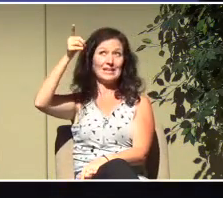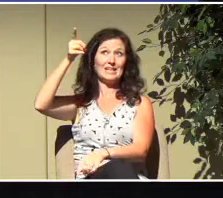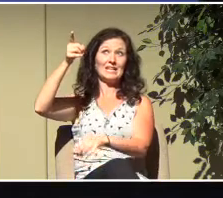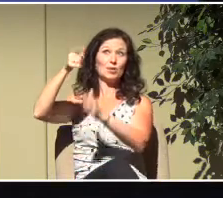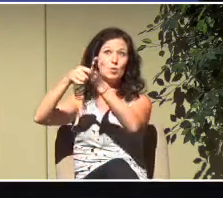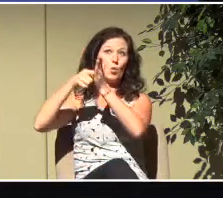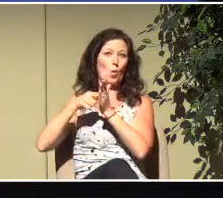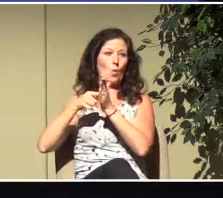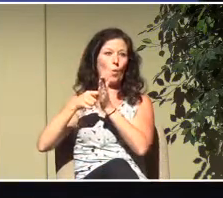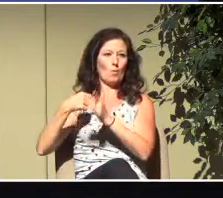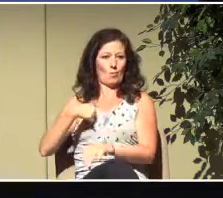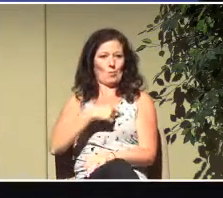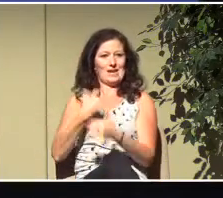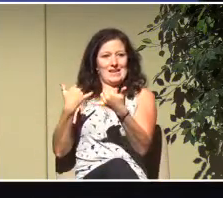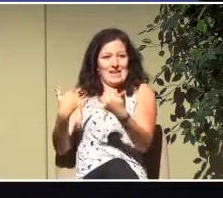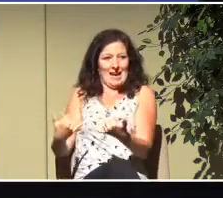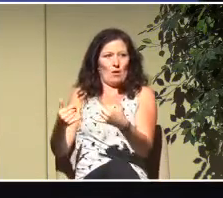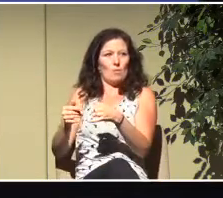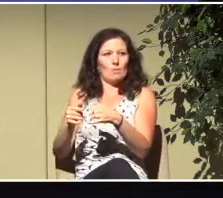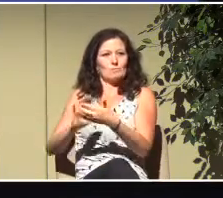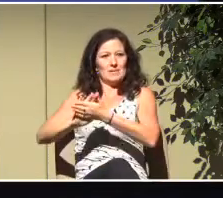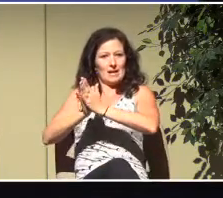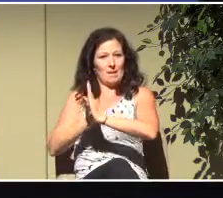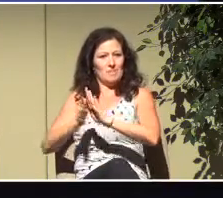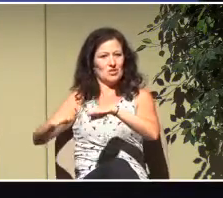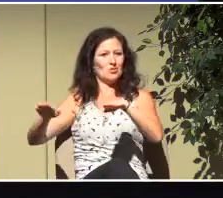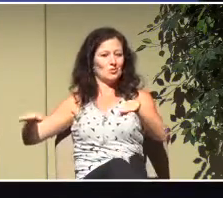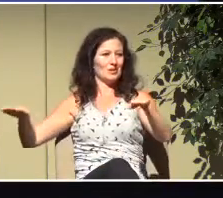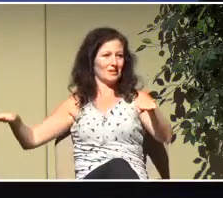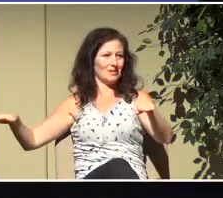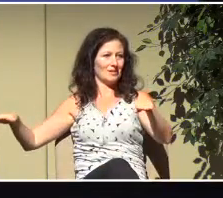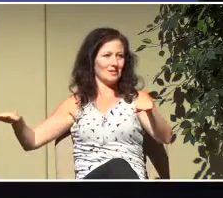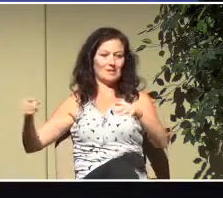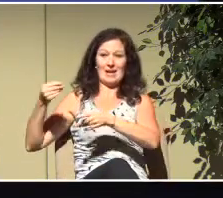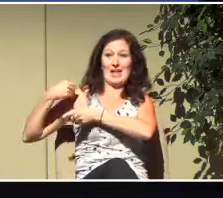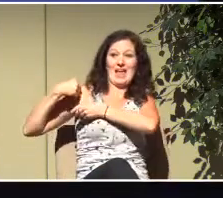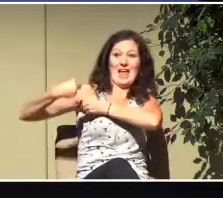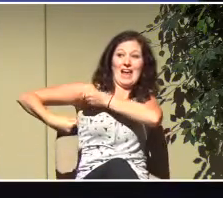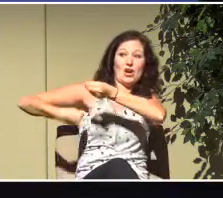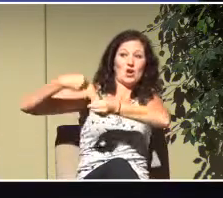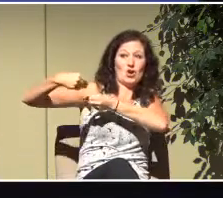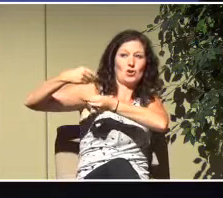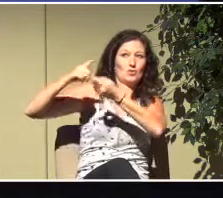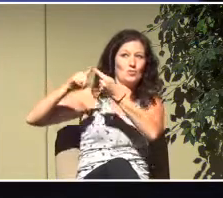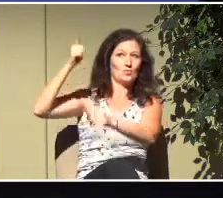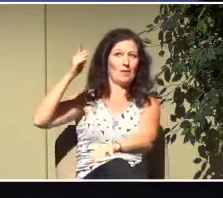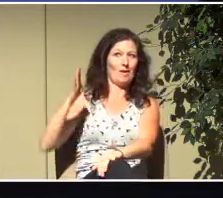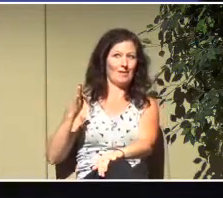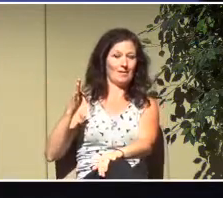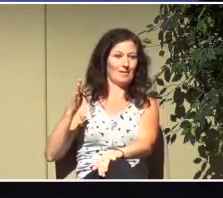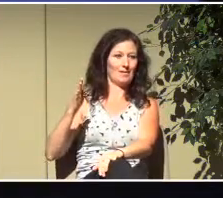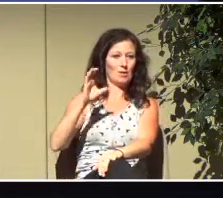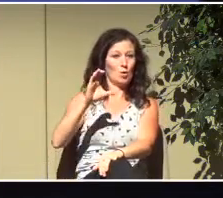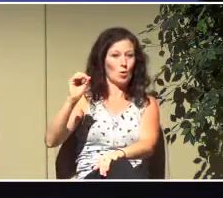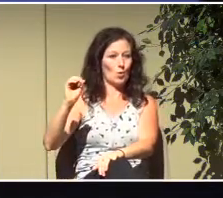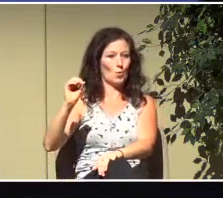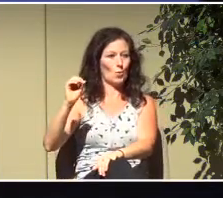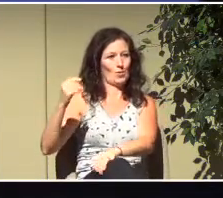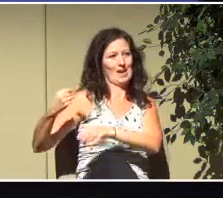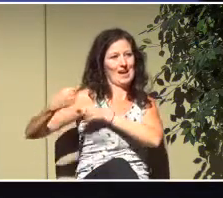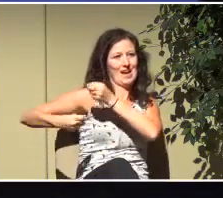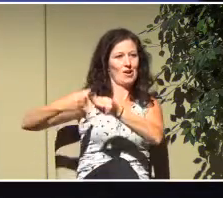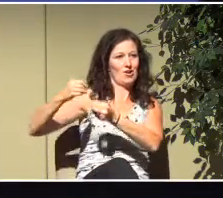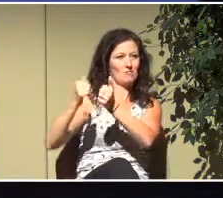God's children. Now if we are children, then we are heirs, heirs of God and co-heirs with Christ, if indeed we share in